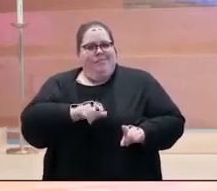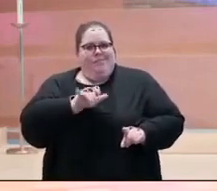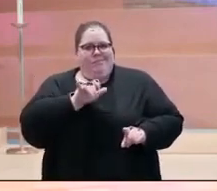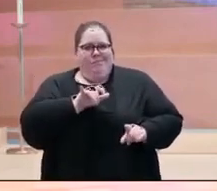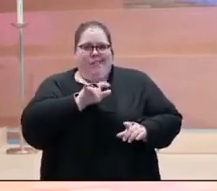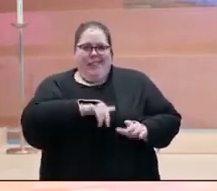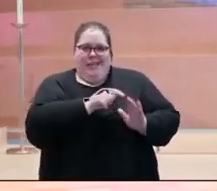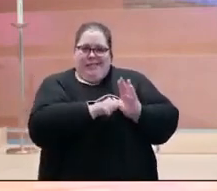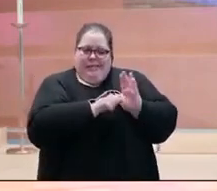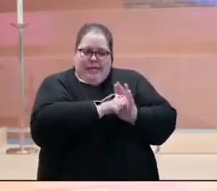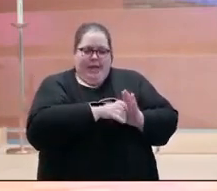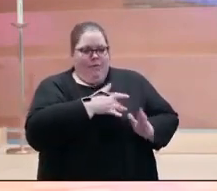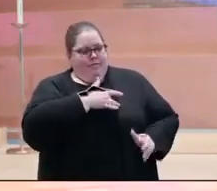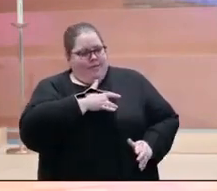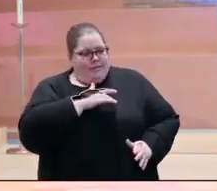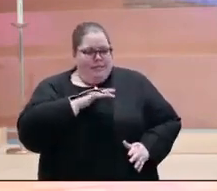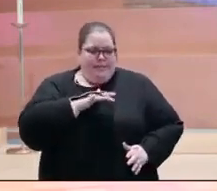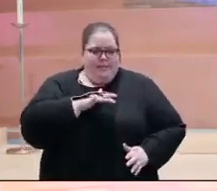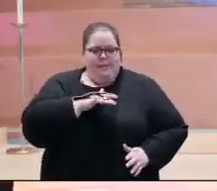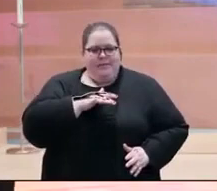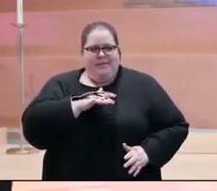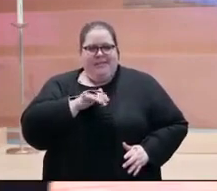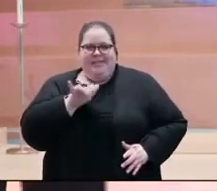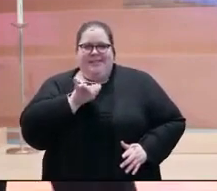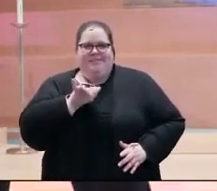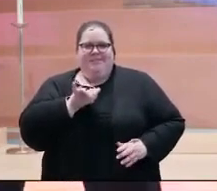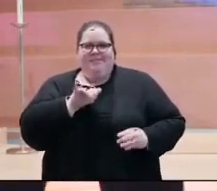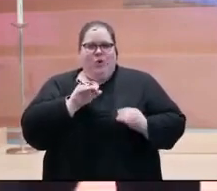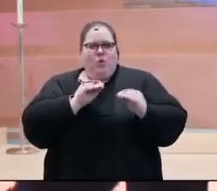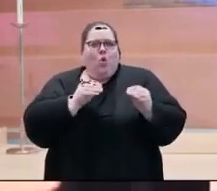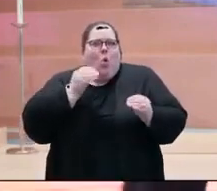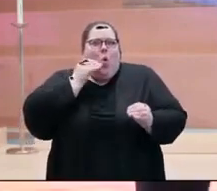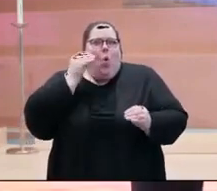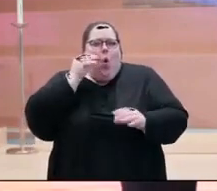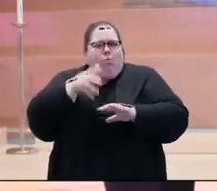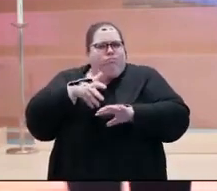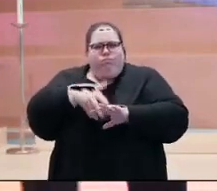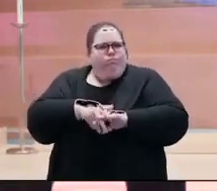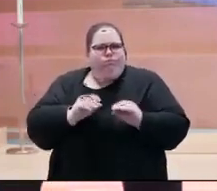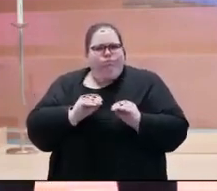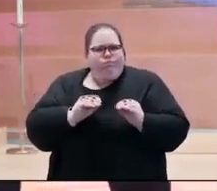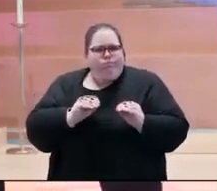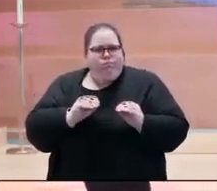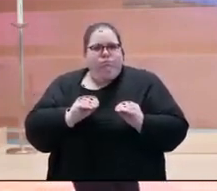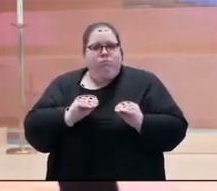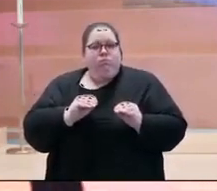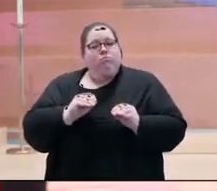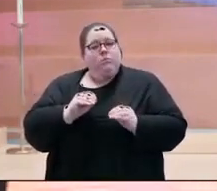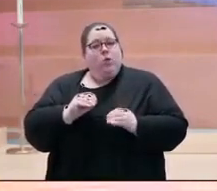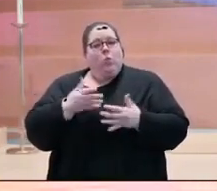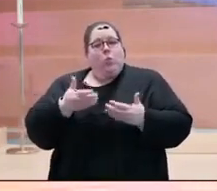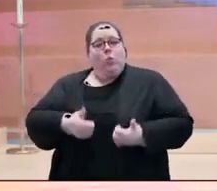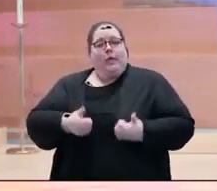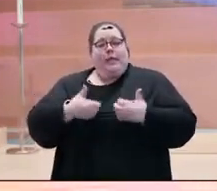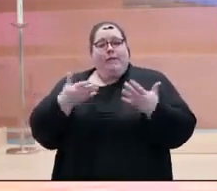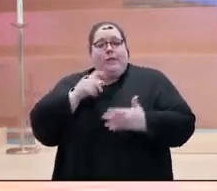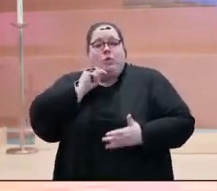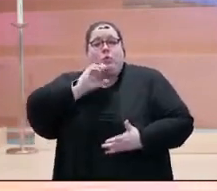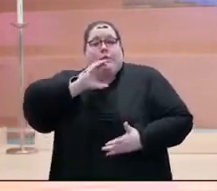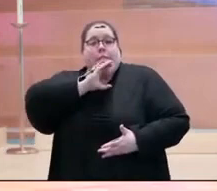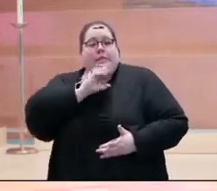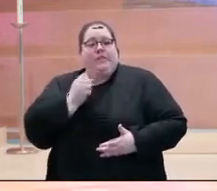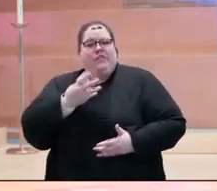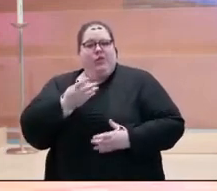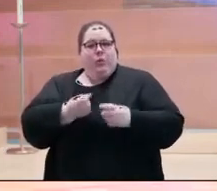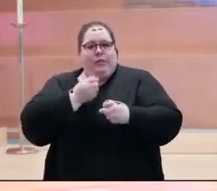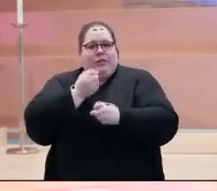felt, well, we kind of felt a little bit nomadic in a way. We had a number of years where we lived here in the Twin Cities before we went to seminary that we were always